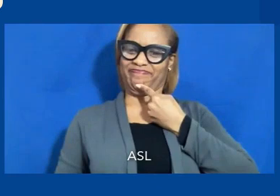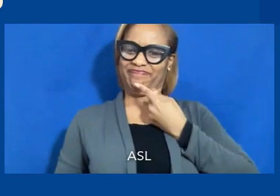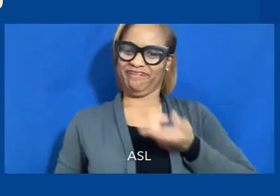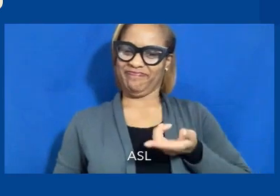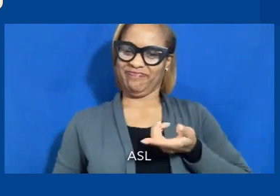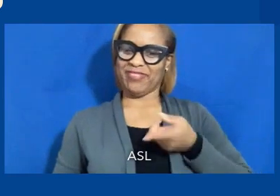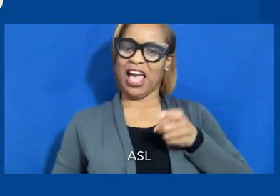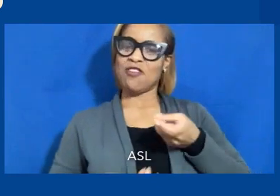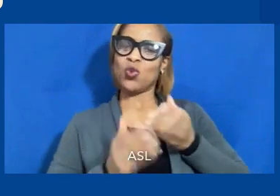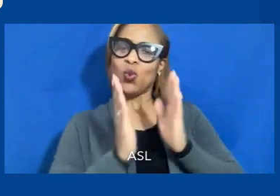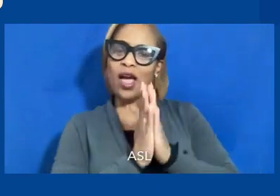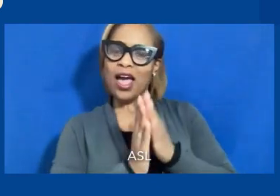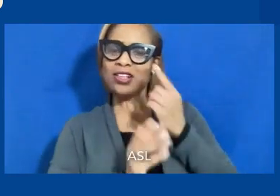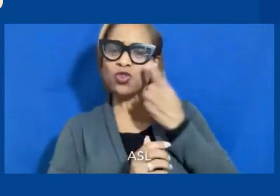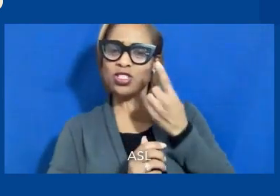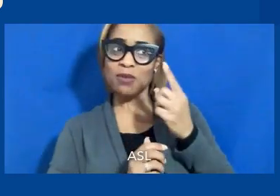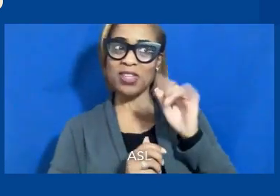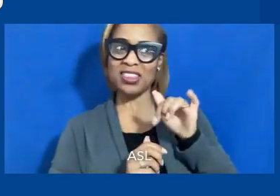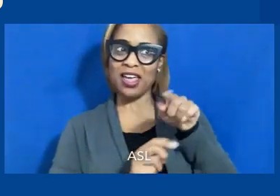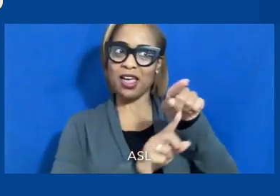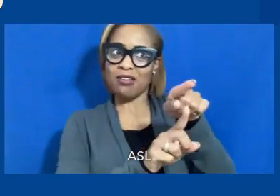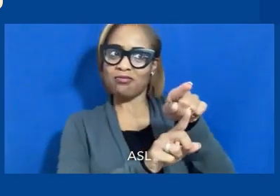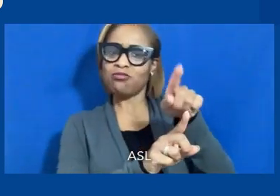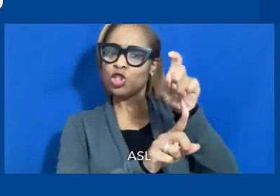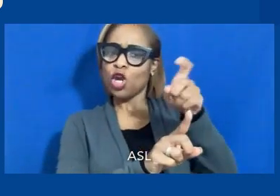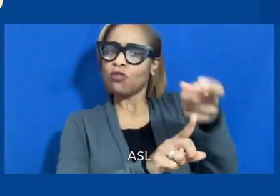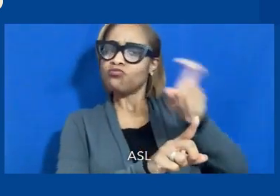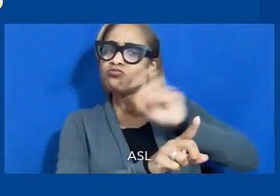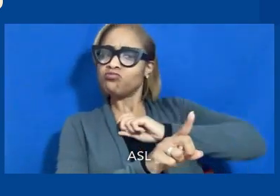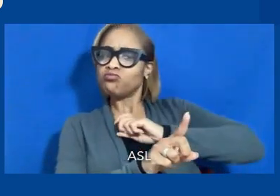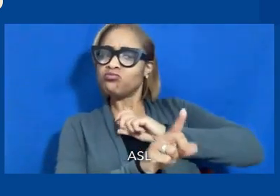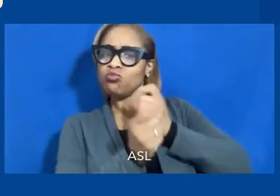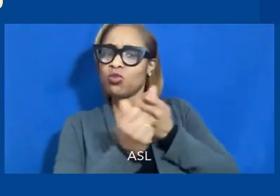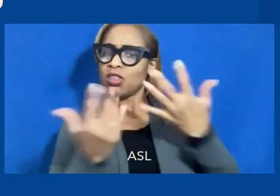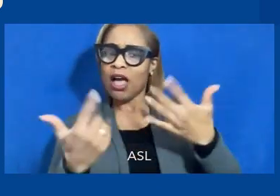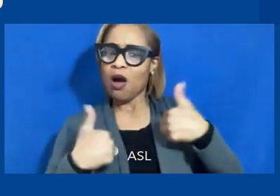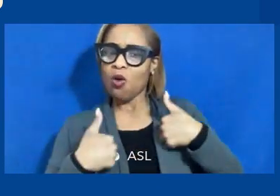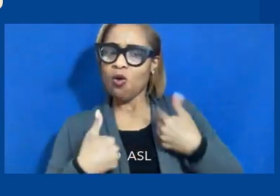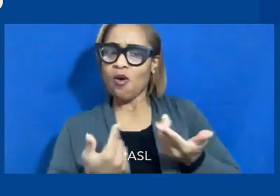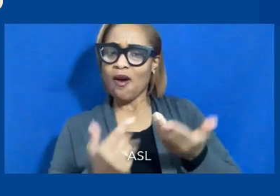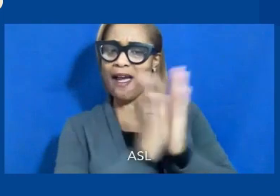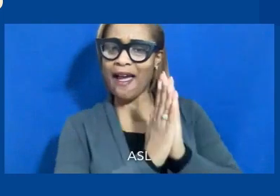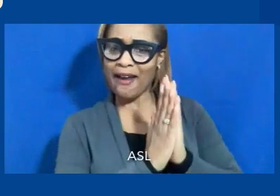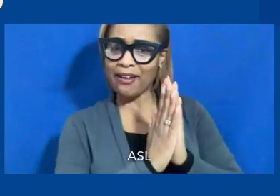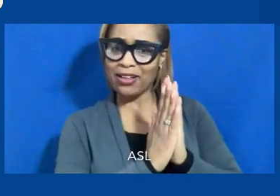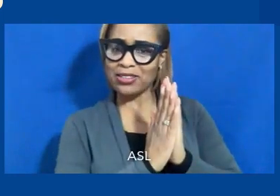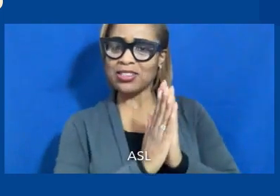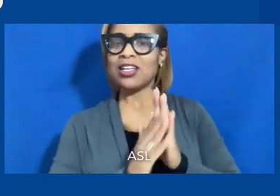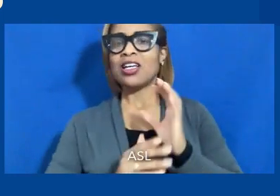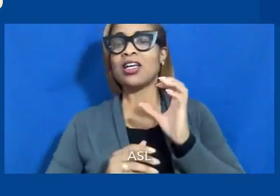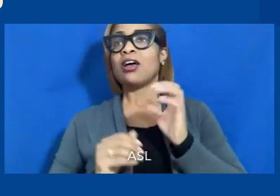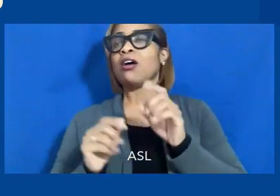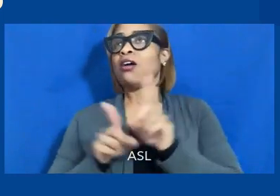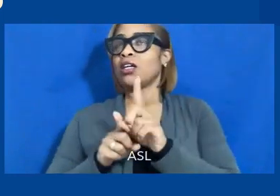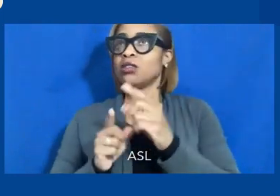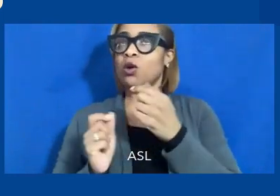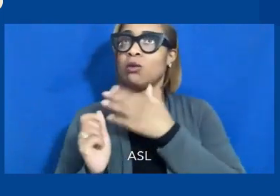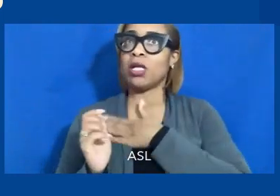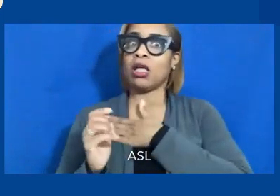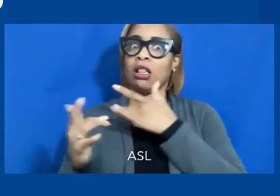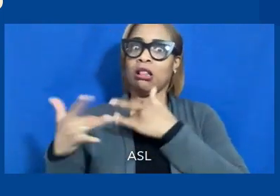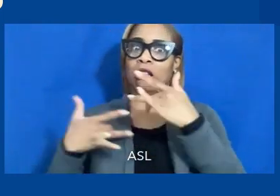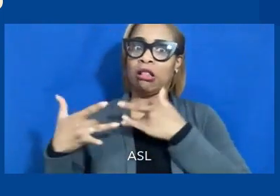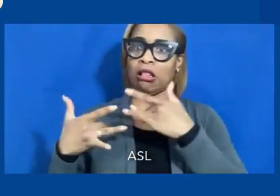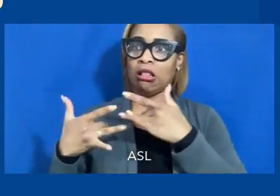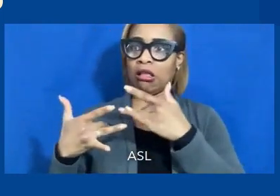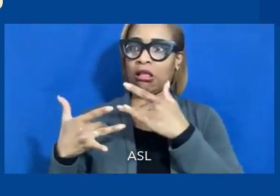that to me should have been granted without requesting it, and have had worries about relationships, fallouts from those